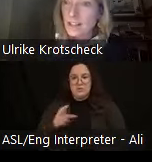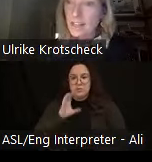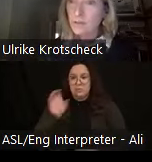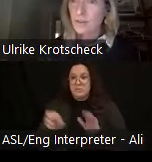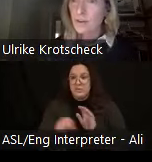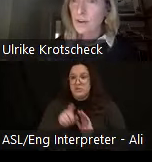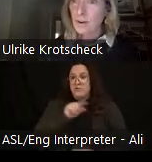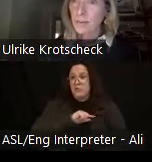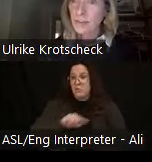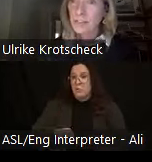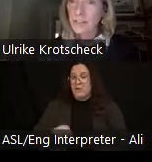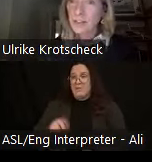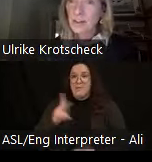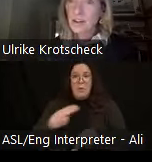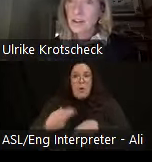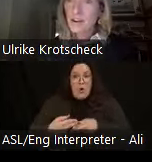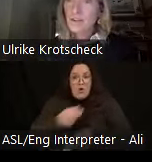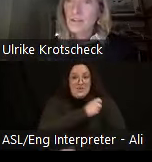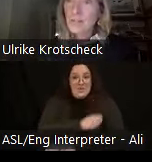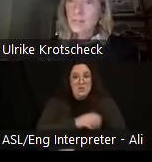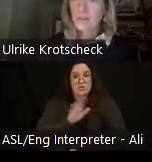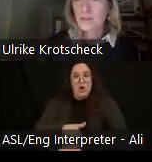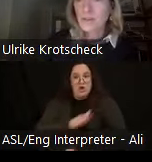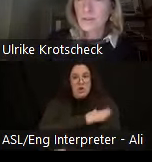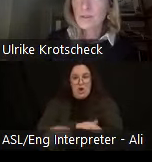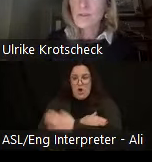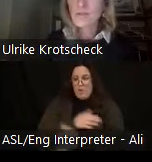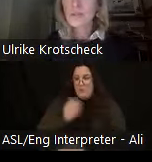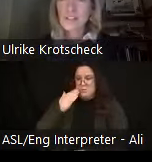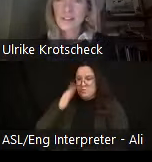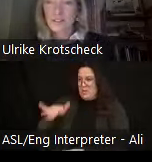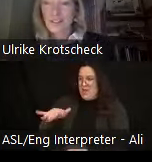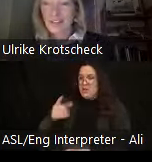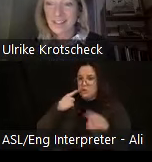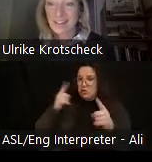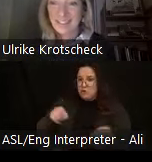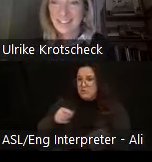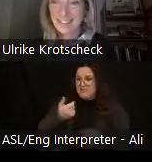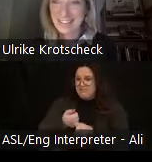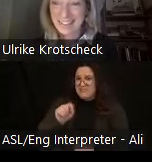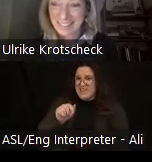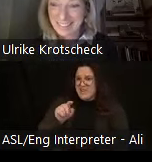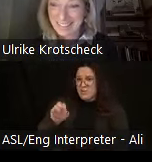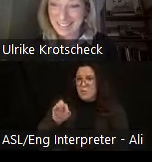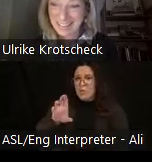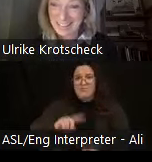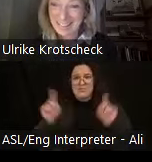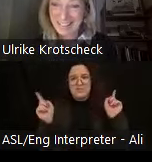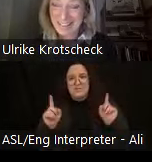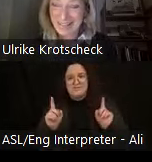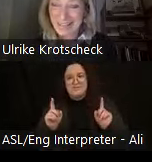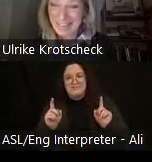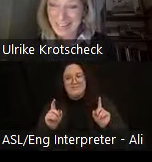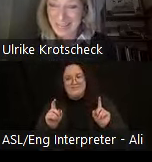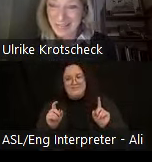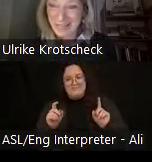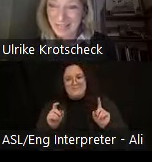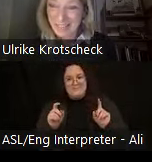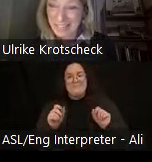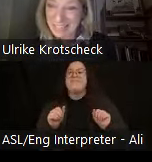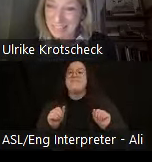been called tattoos on her arm. Are you familiar with those? And do you agree that those are tattoos? So I haven't been since I've heard this,